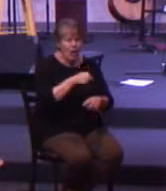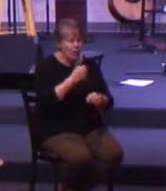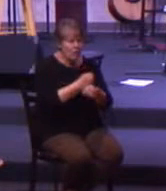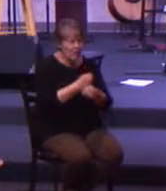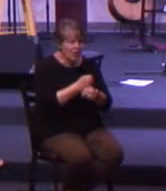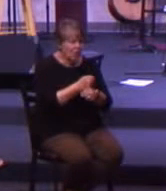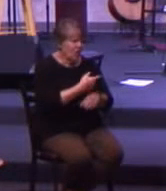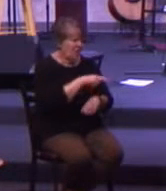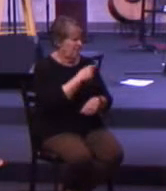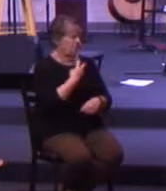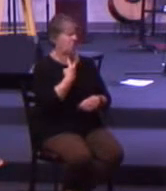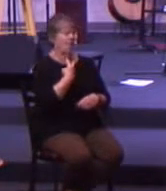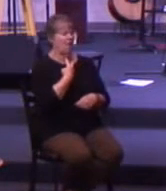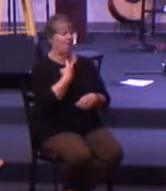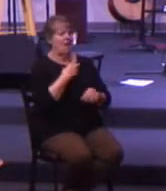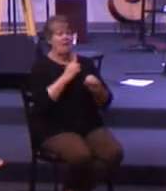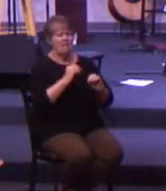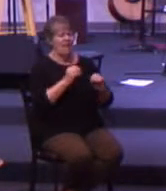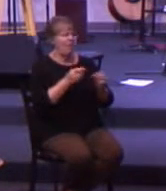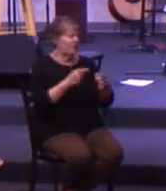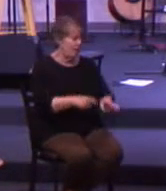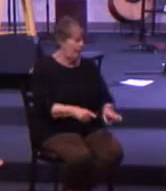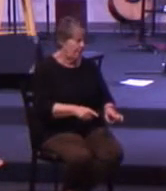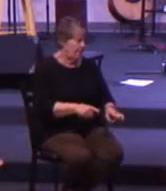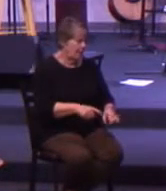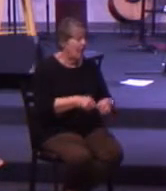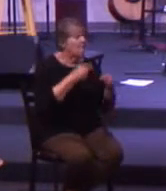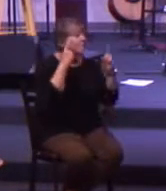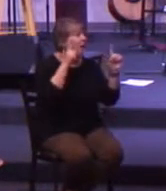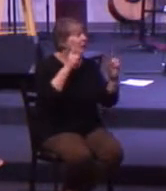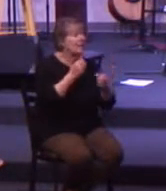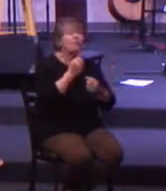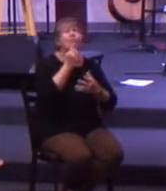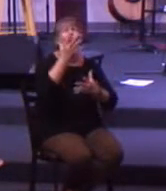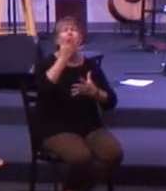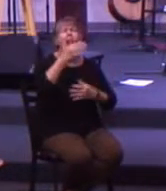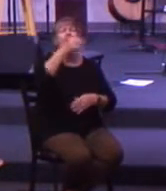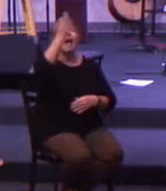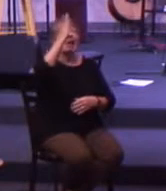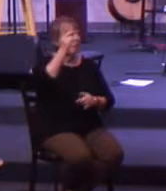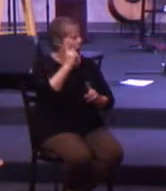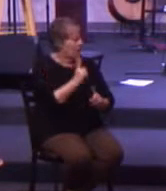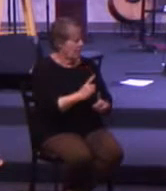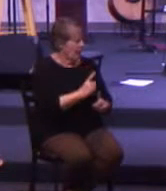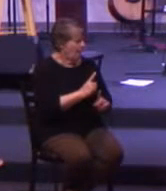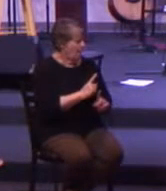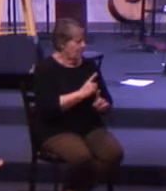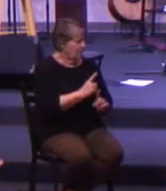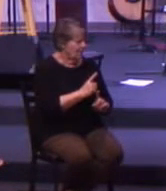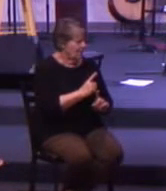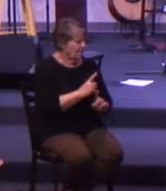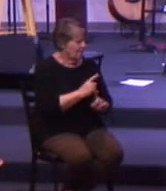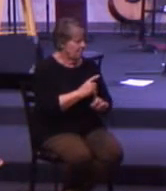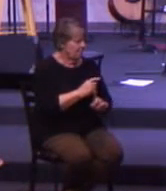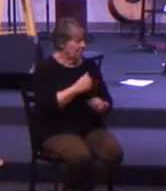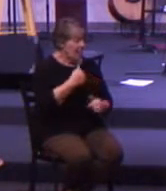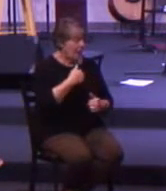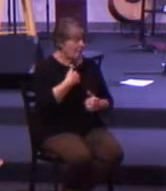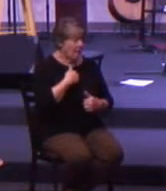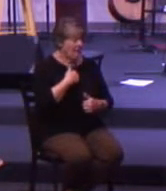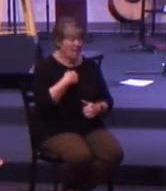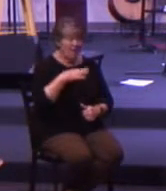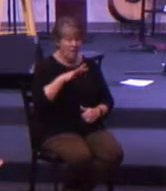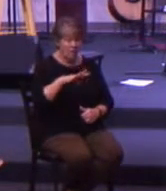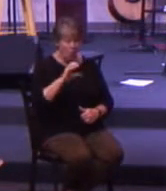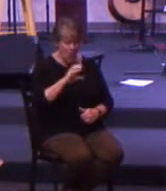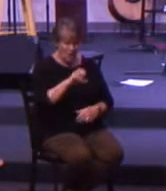happening until finally God hears their cry and comes and frees them. Here's what I filled that gap with, that 400-year gap.